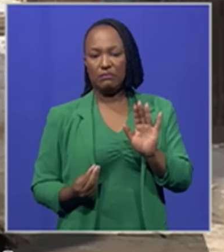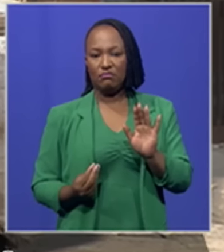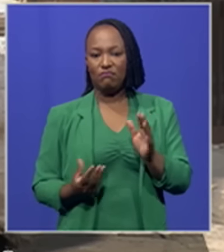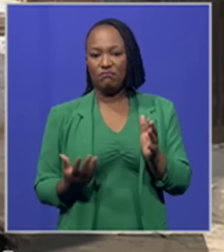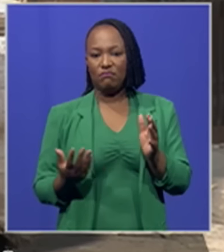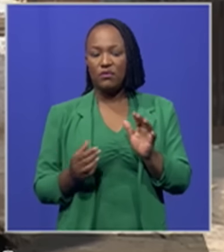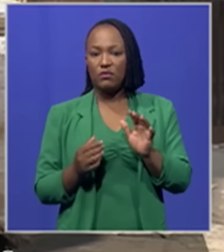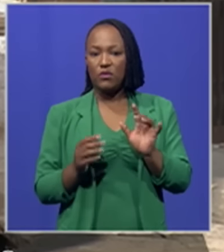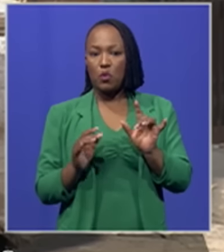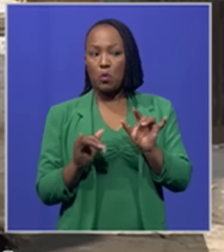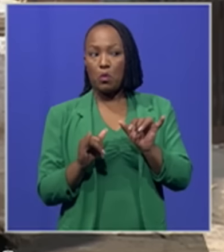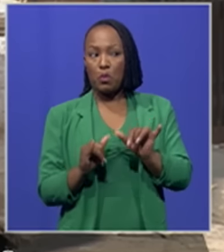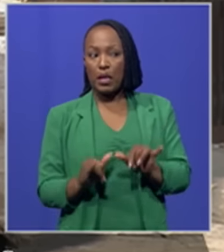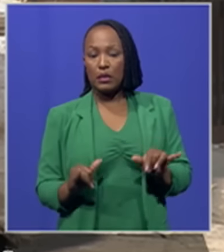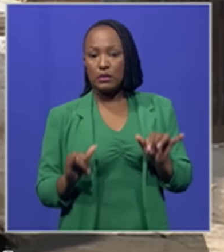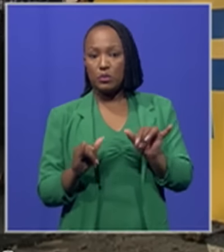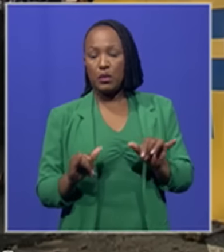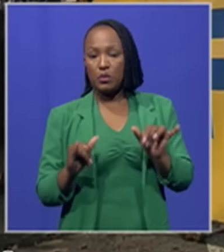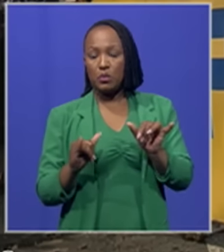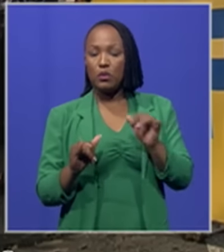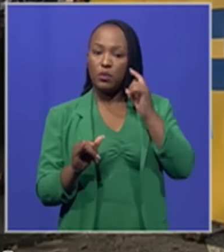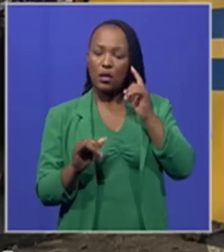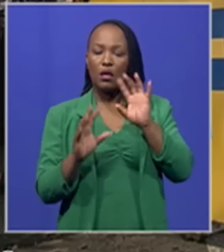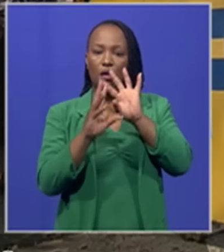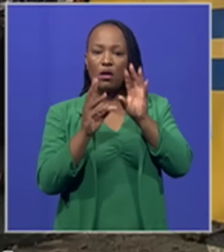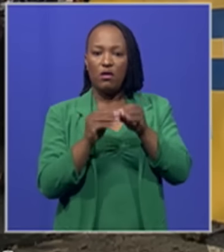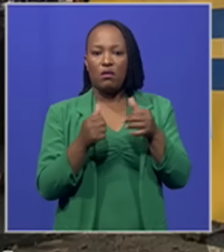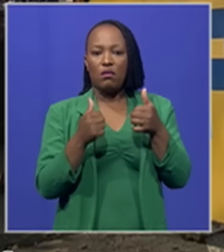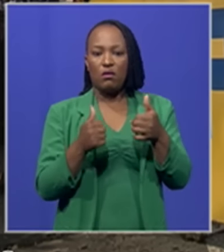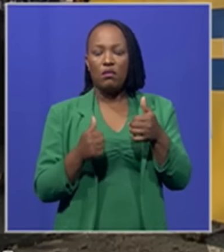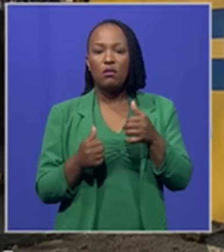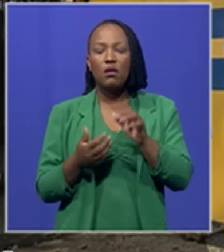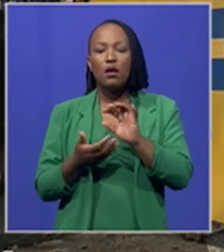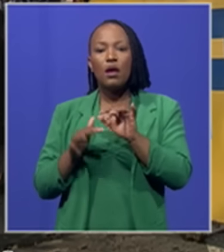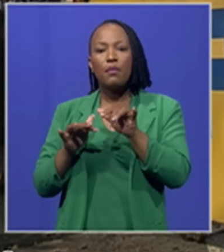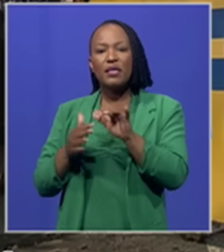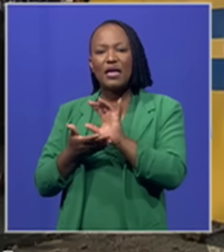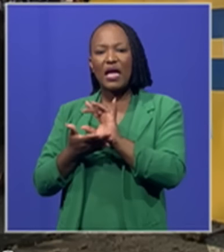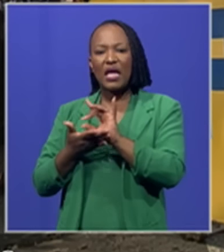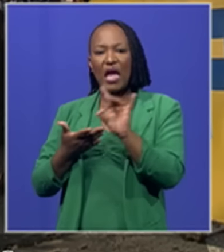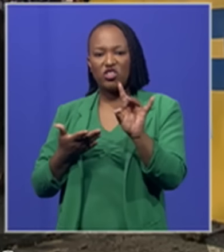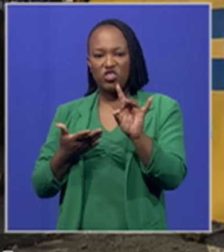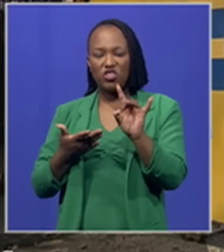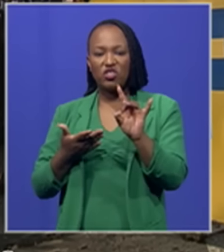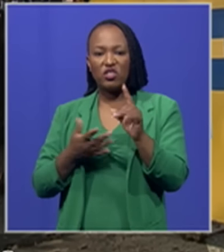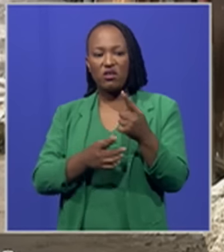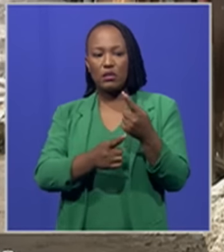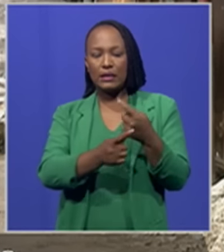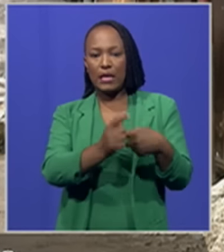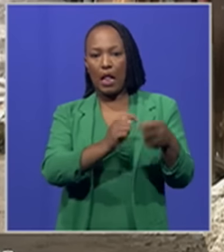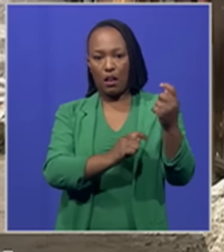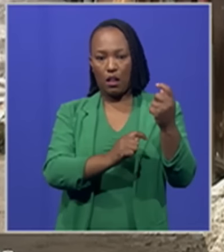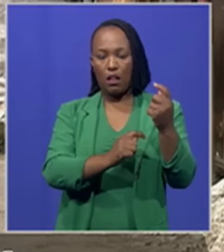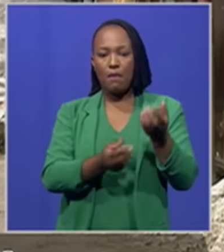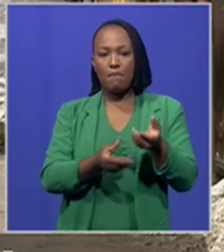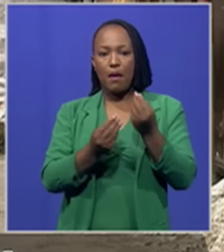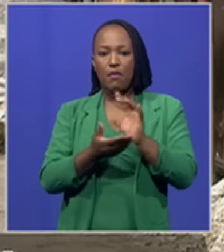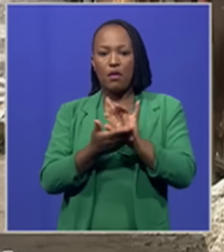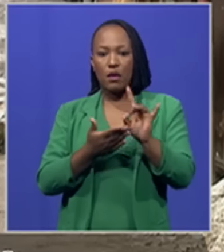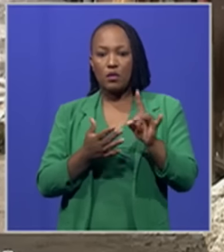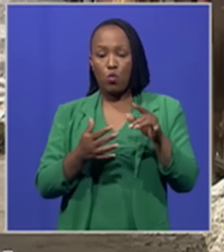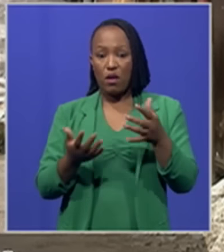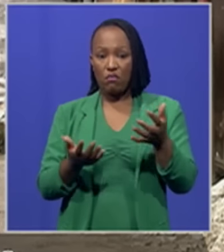Wait until everything gonna be alright. Motsamaisi wa Cash for Scraps a re ba tshameka karolo ya go tsaya didiriswa tse go di